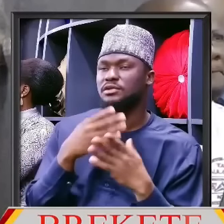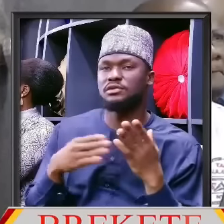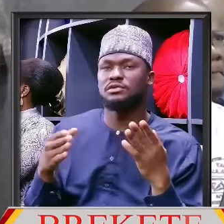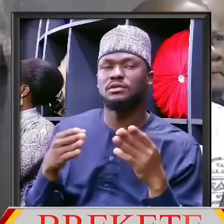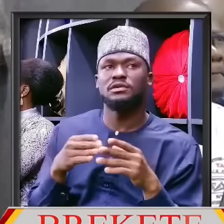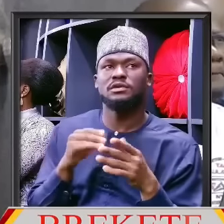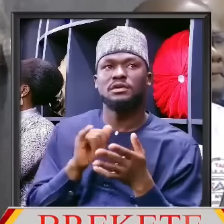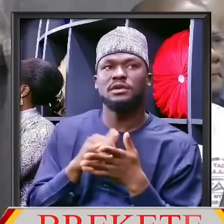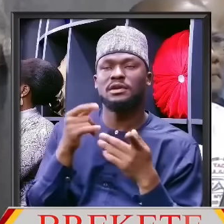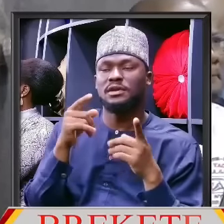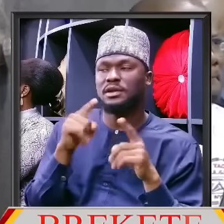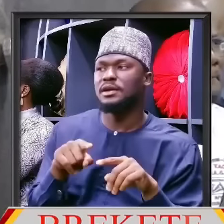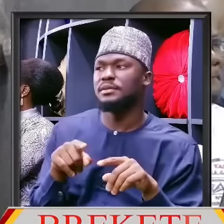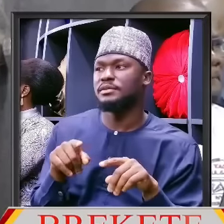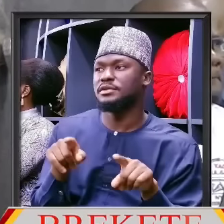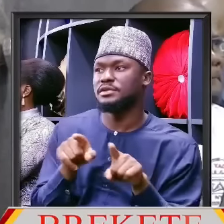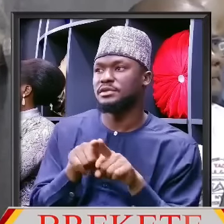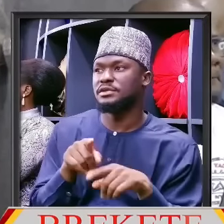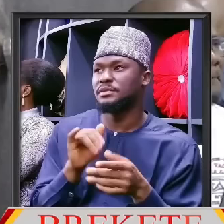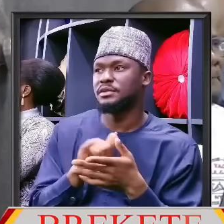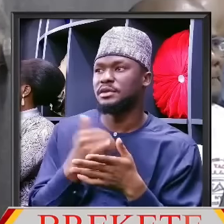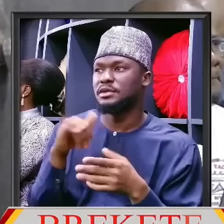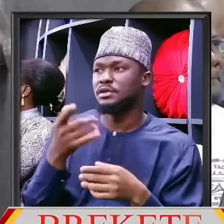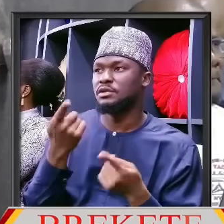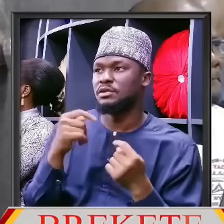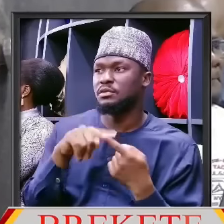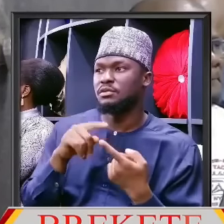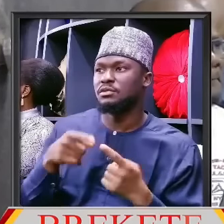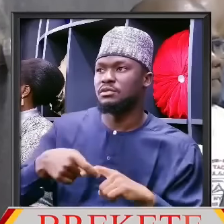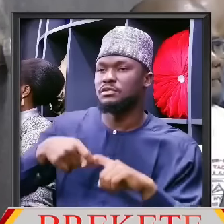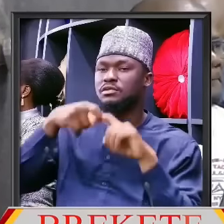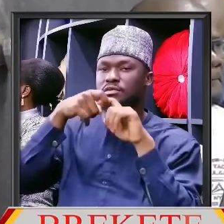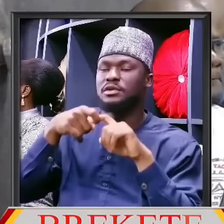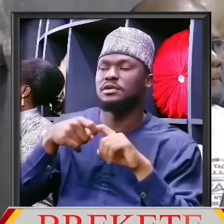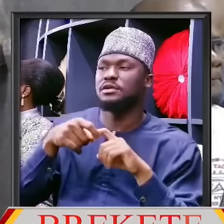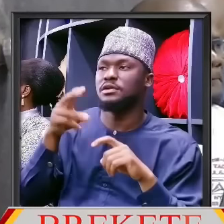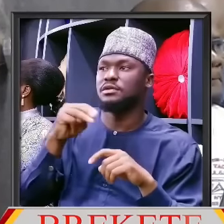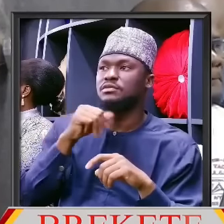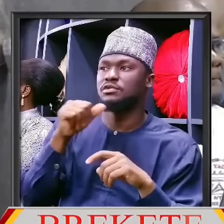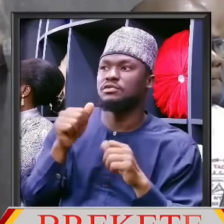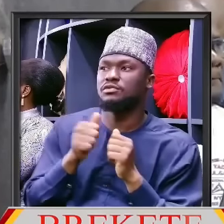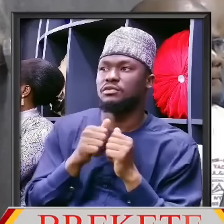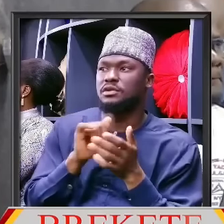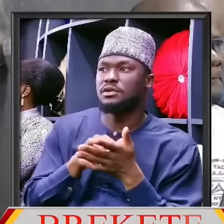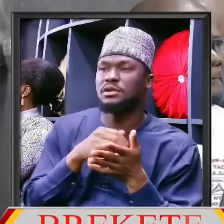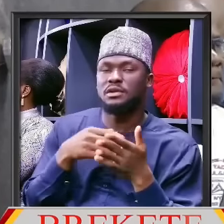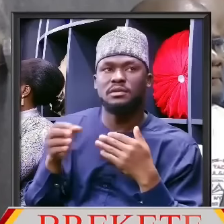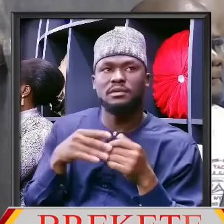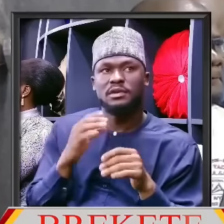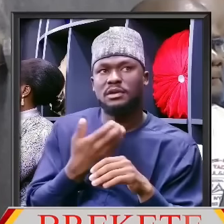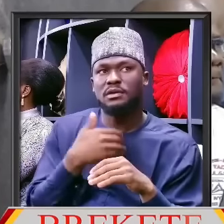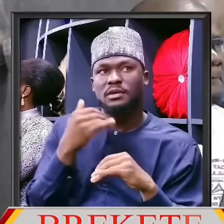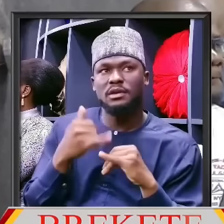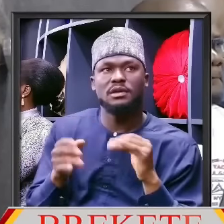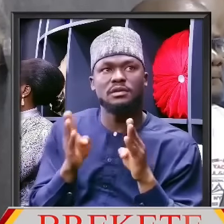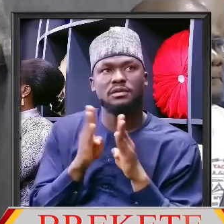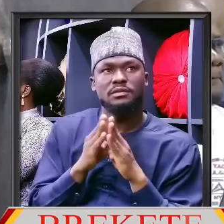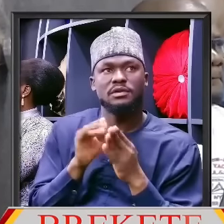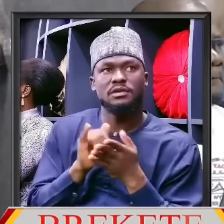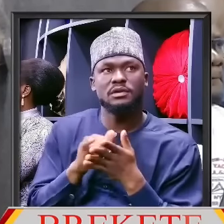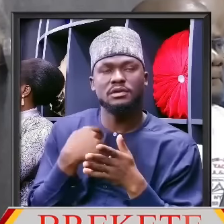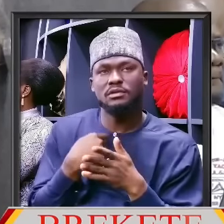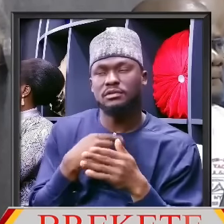committee, that they call suspend them. It has nothing to do with the matter. We don't already, the final meeting that we get for